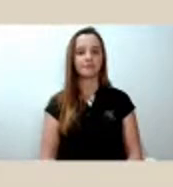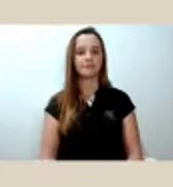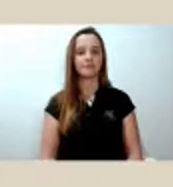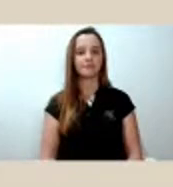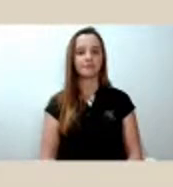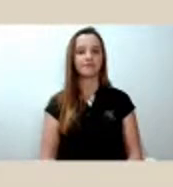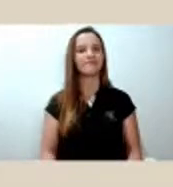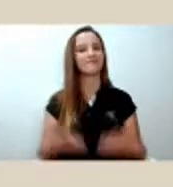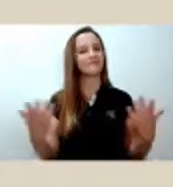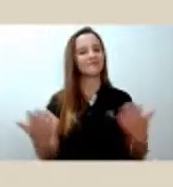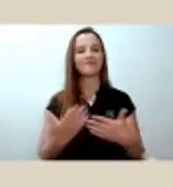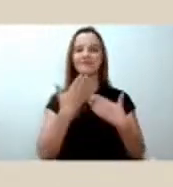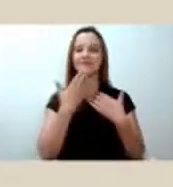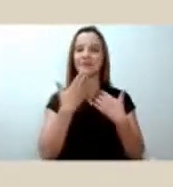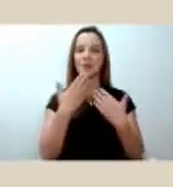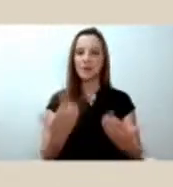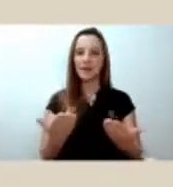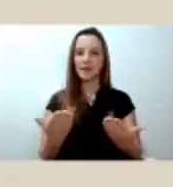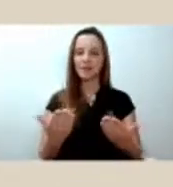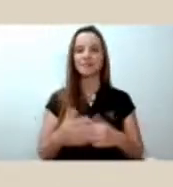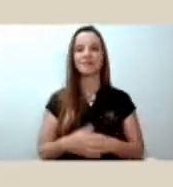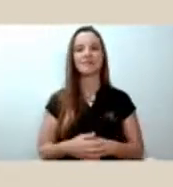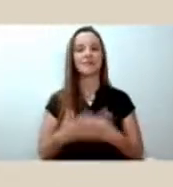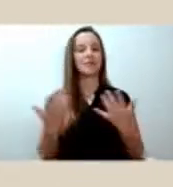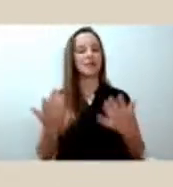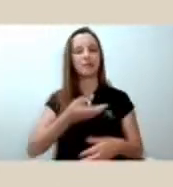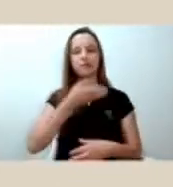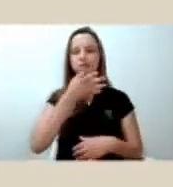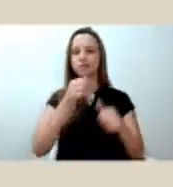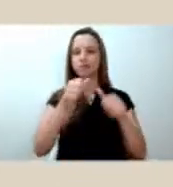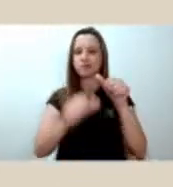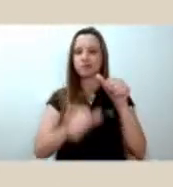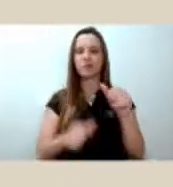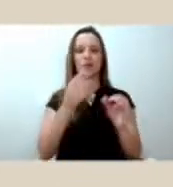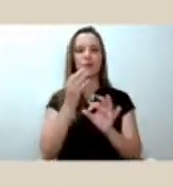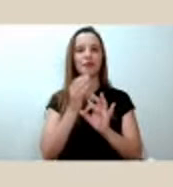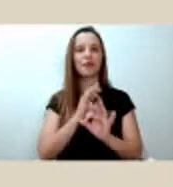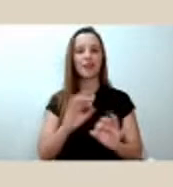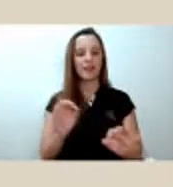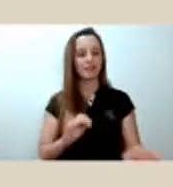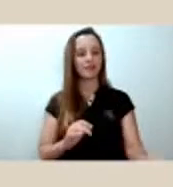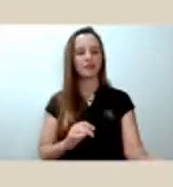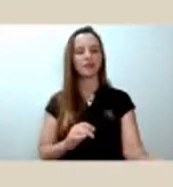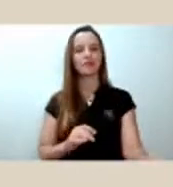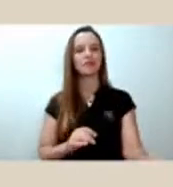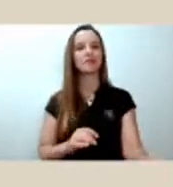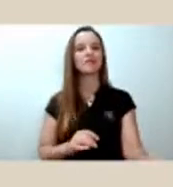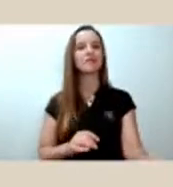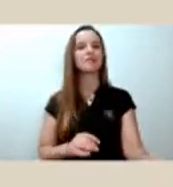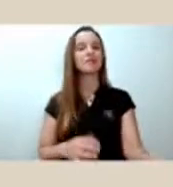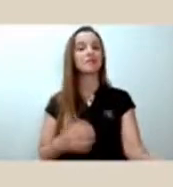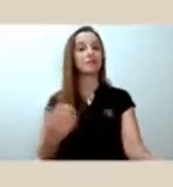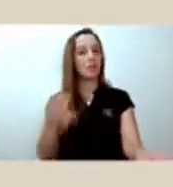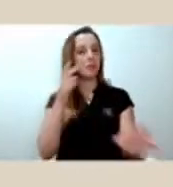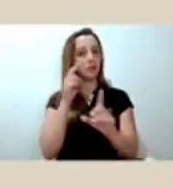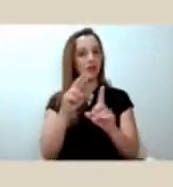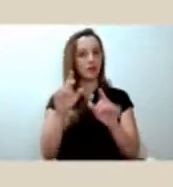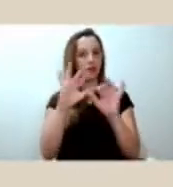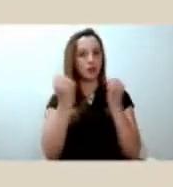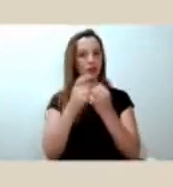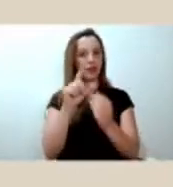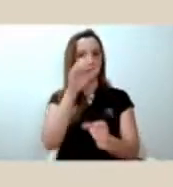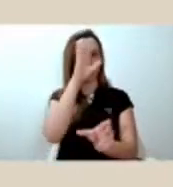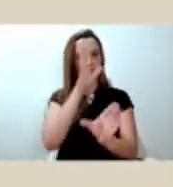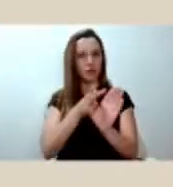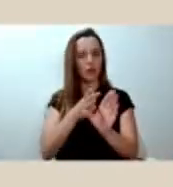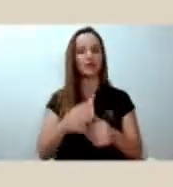Thank you very much, Ricardo, for a wonderful talk unpacking bias from a social psychology perspective. Now we'll